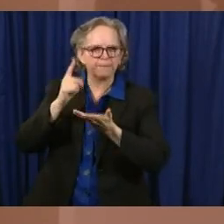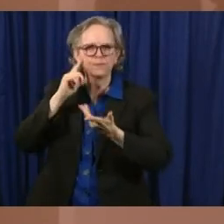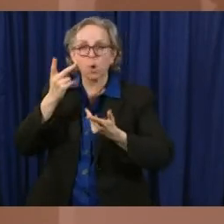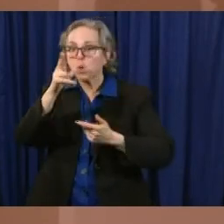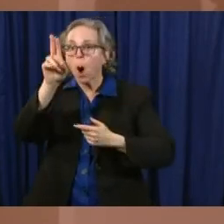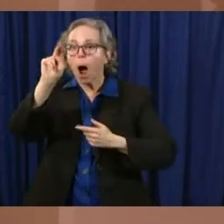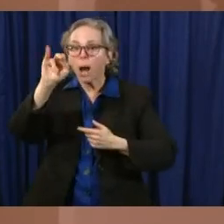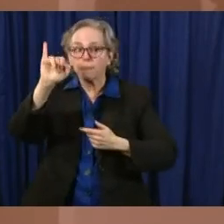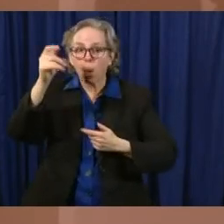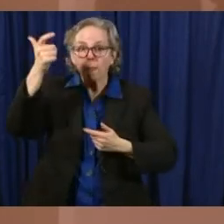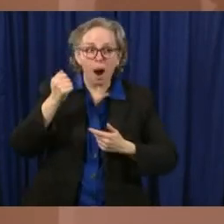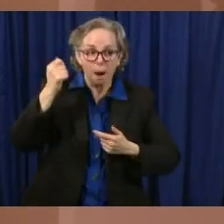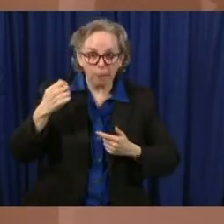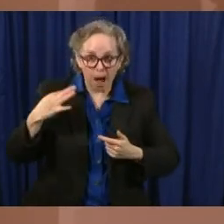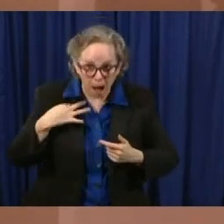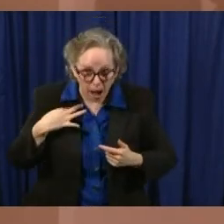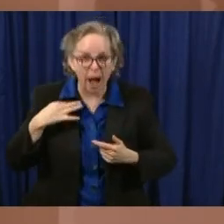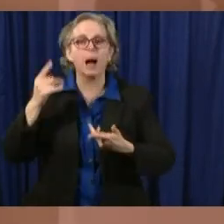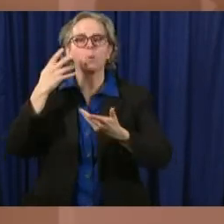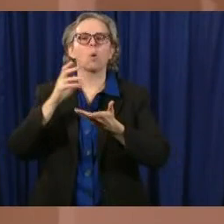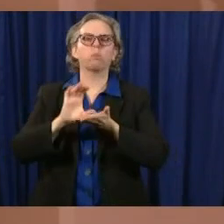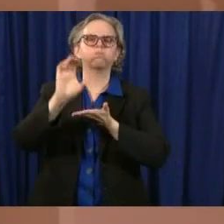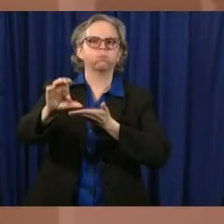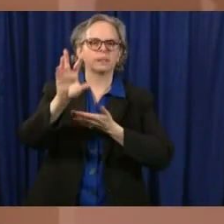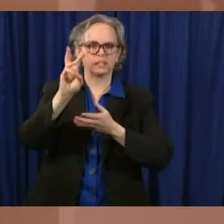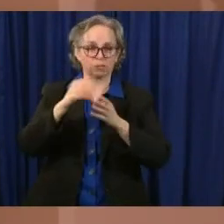would you like to address that, please?